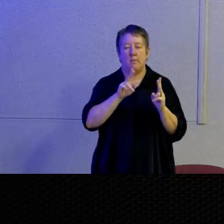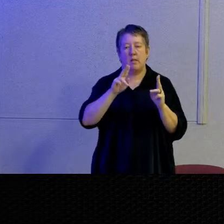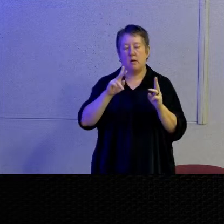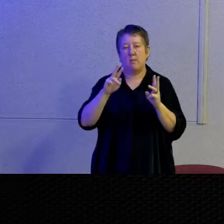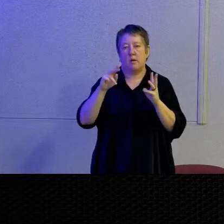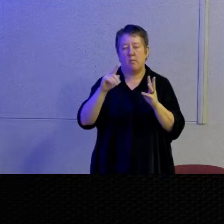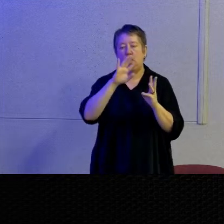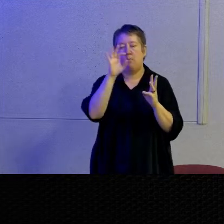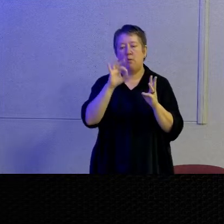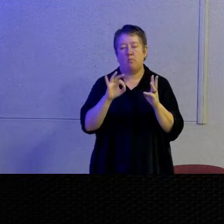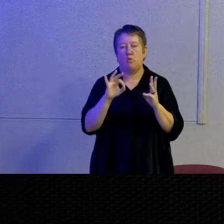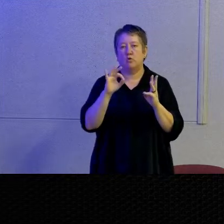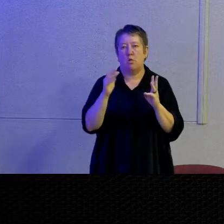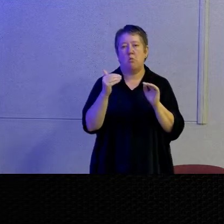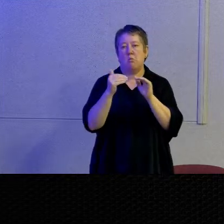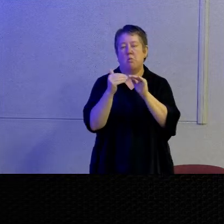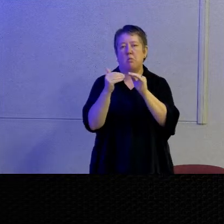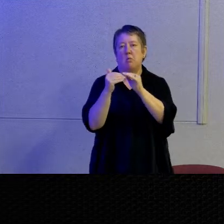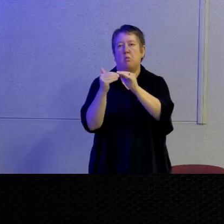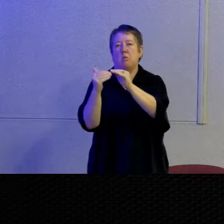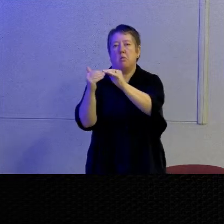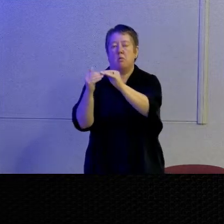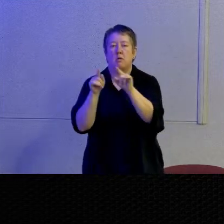proportional to the other particle's mass.